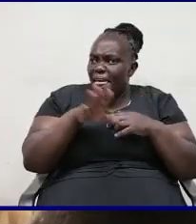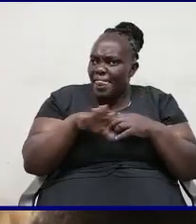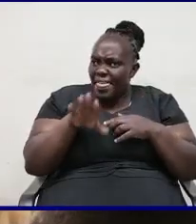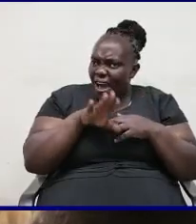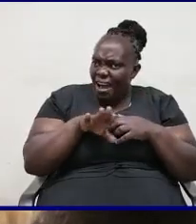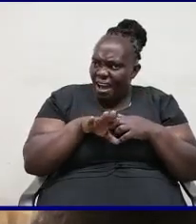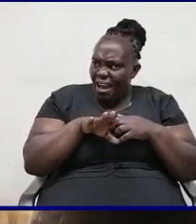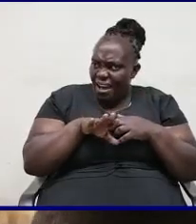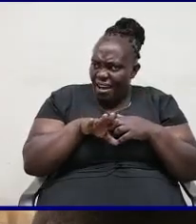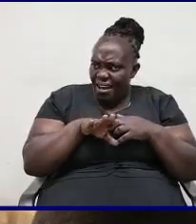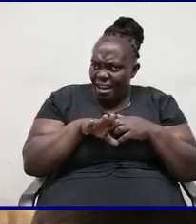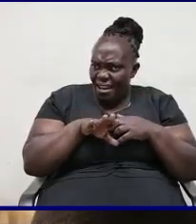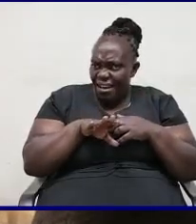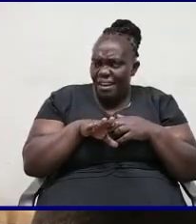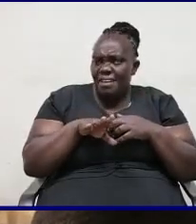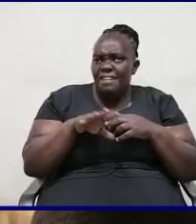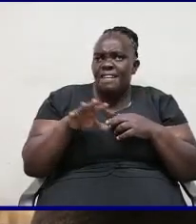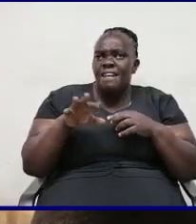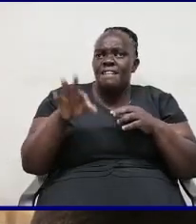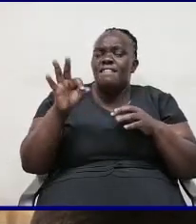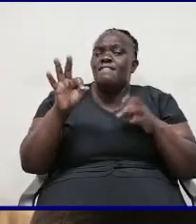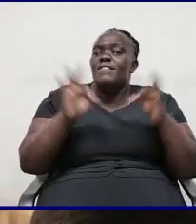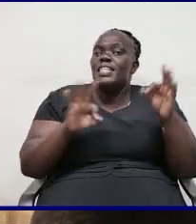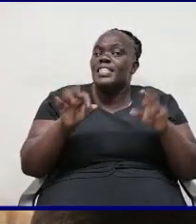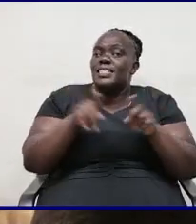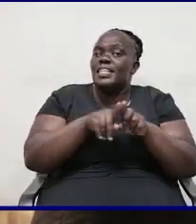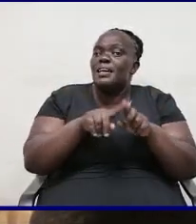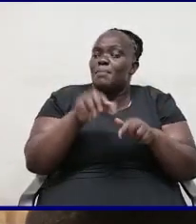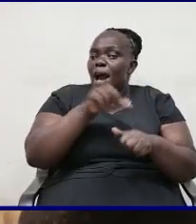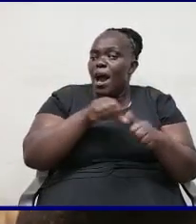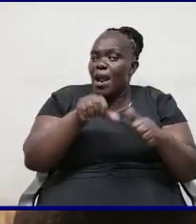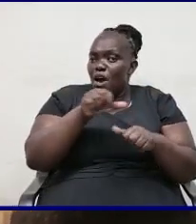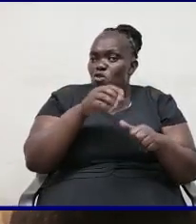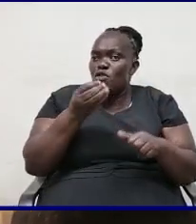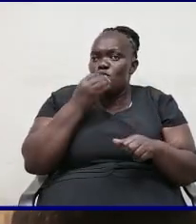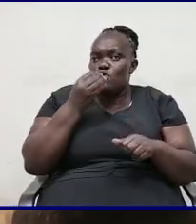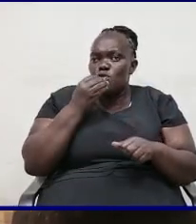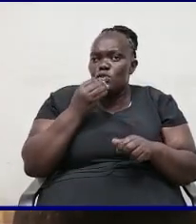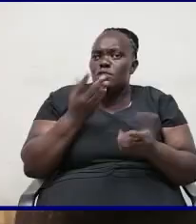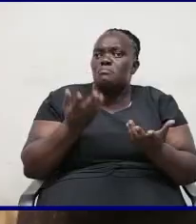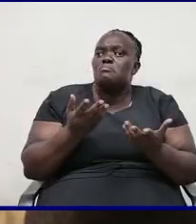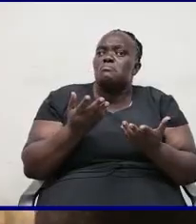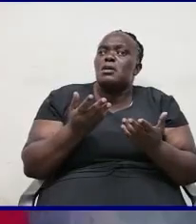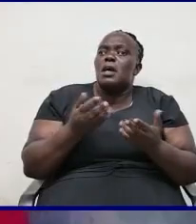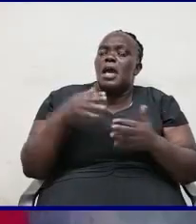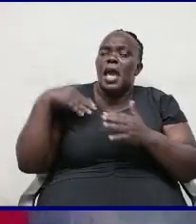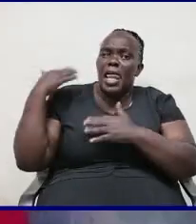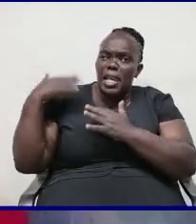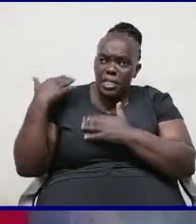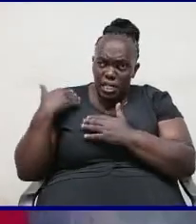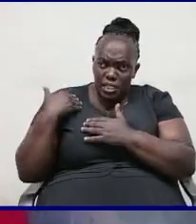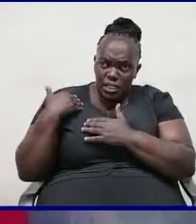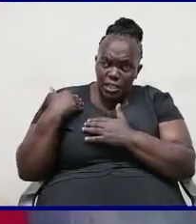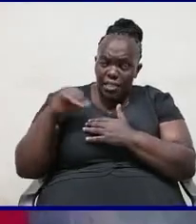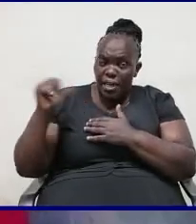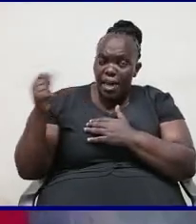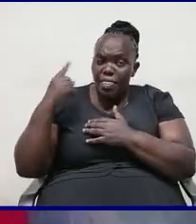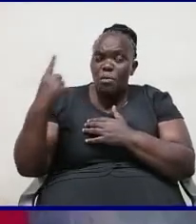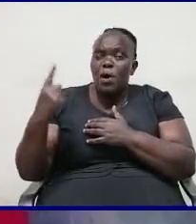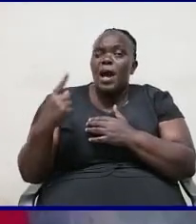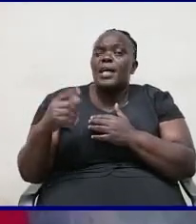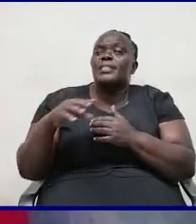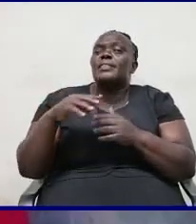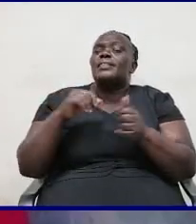around, cultural festivals, rotates around our food, gastronomy, rotates around our heritage. The other one